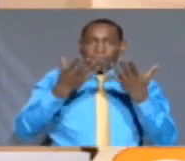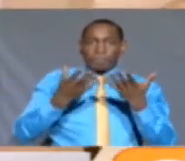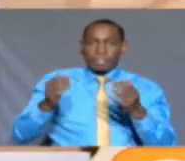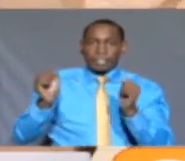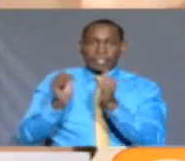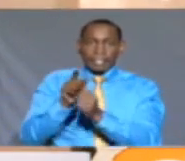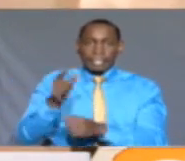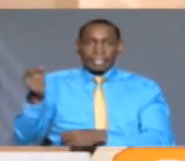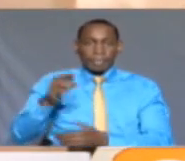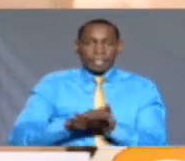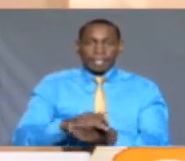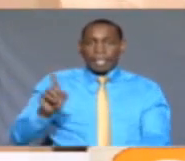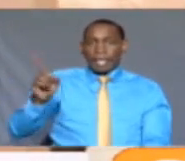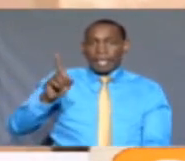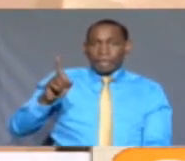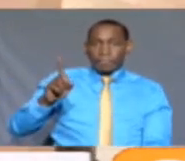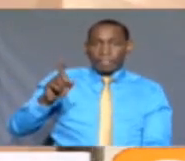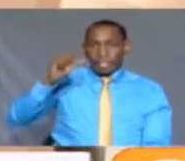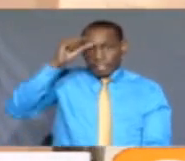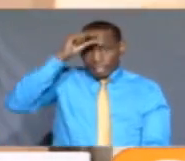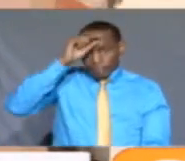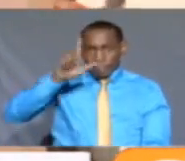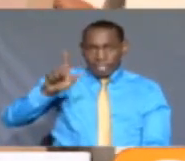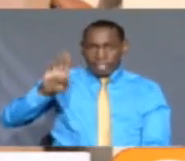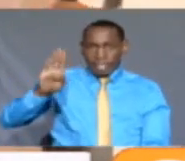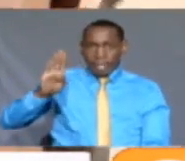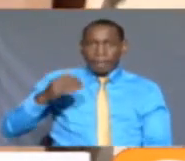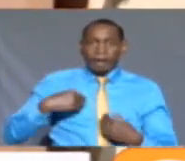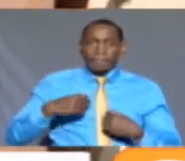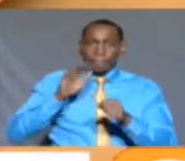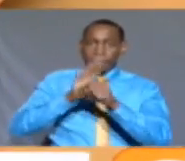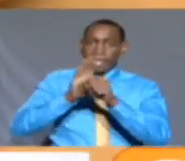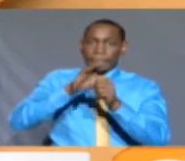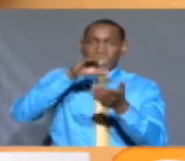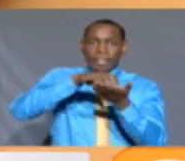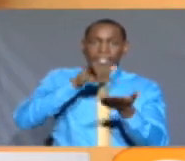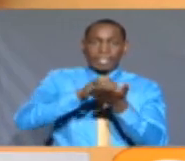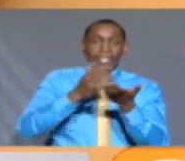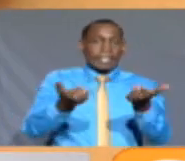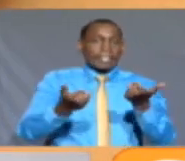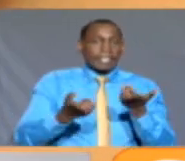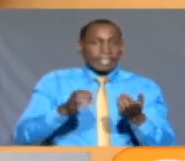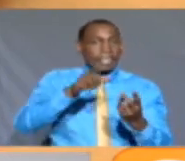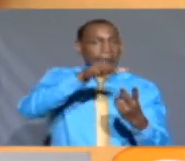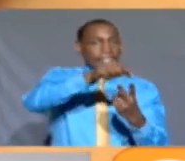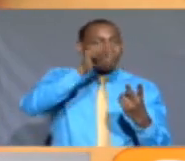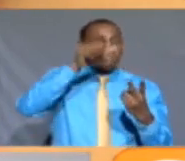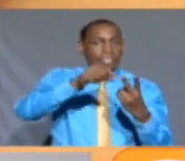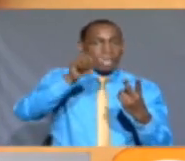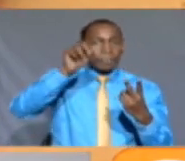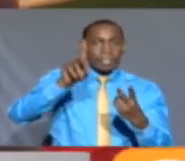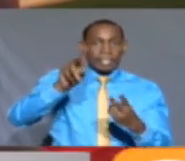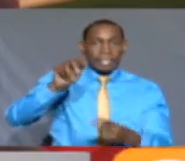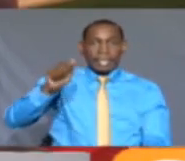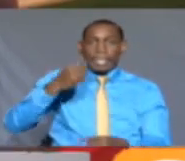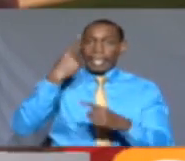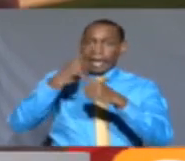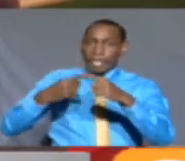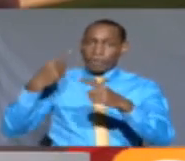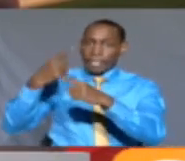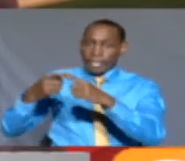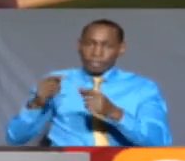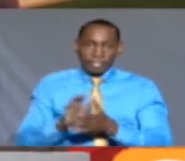this month. The Nairobi government chemist alone handles more than 1,000 cases that require DNA sampling every